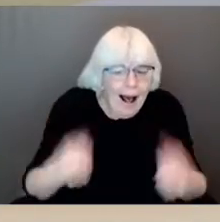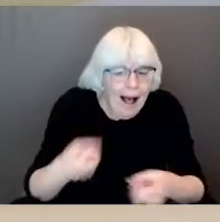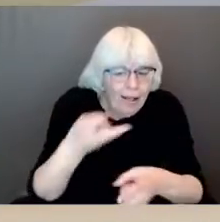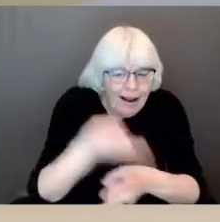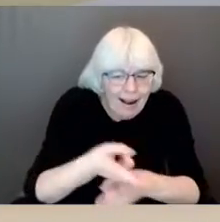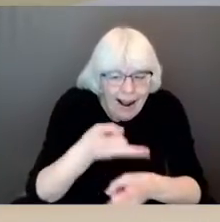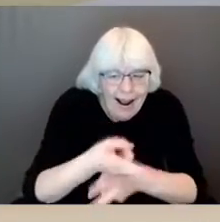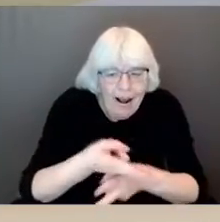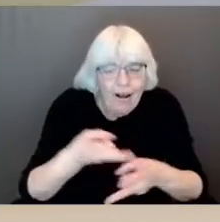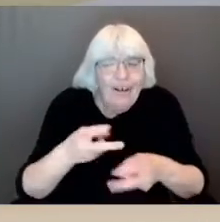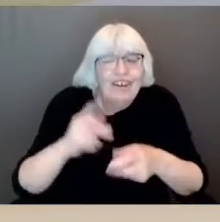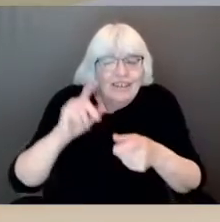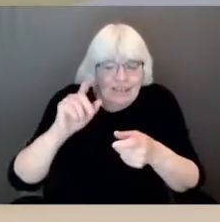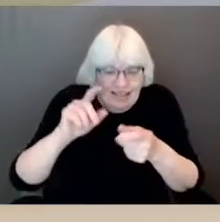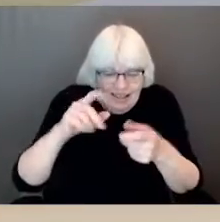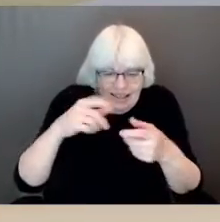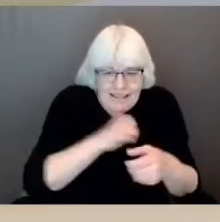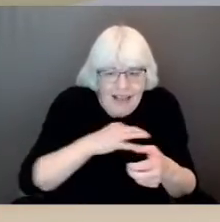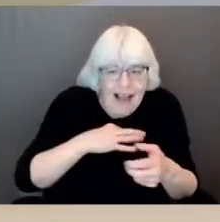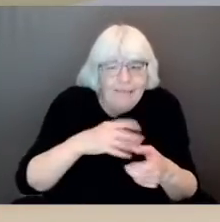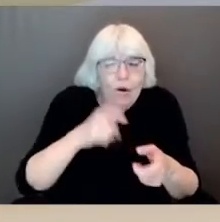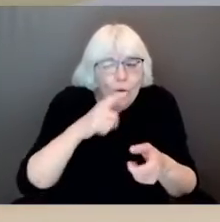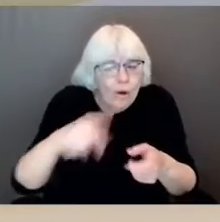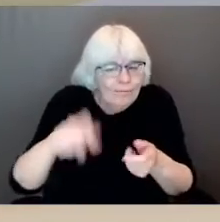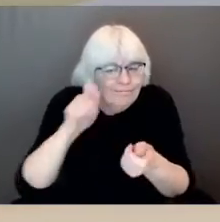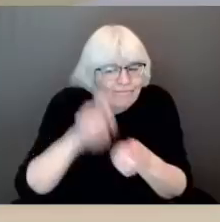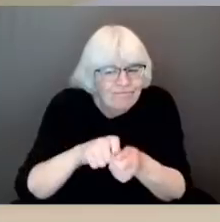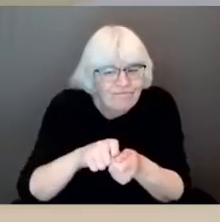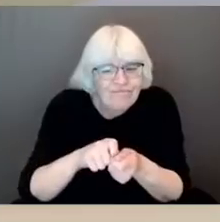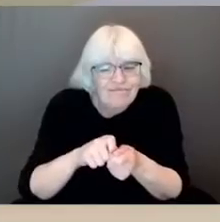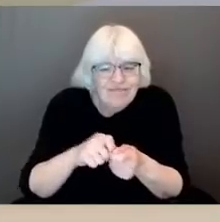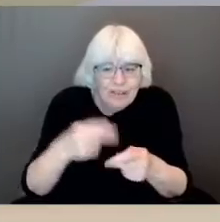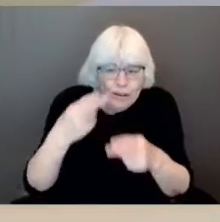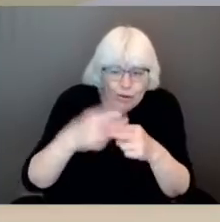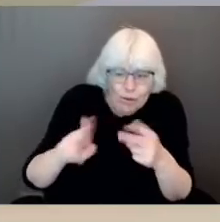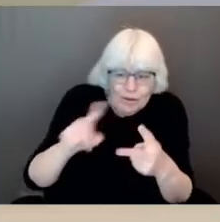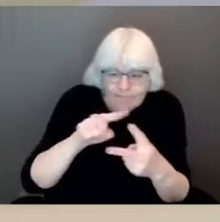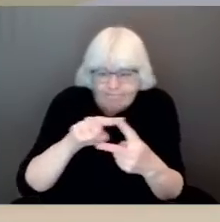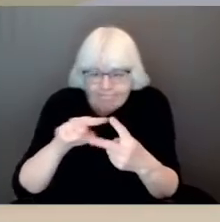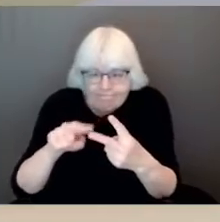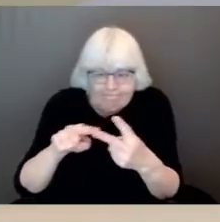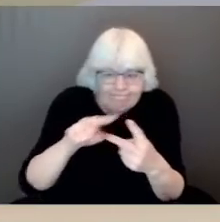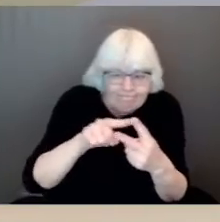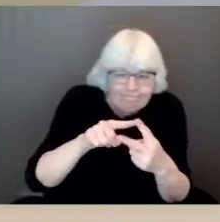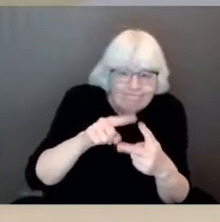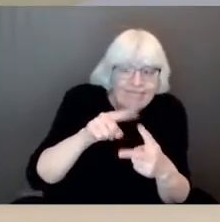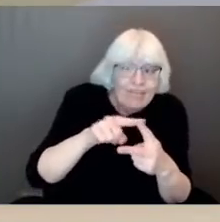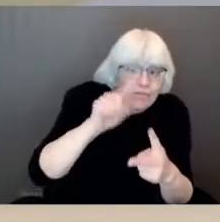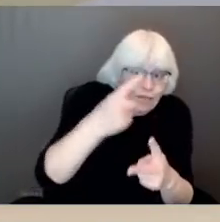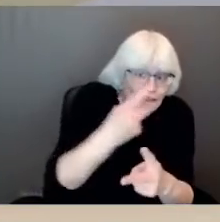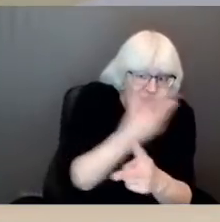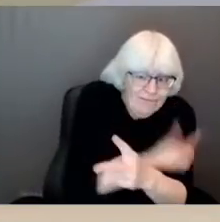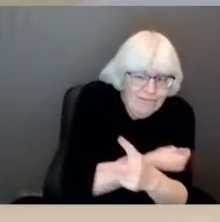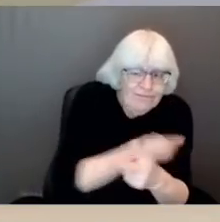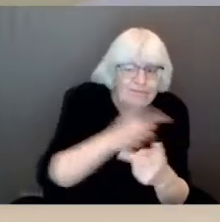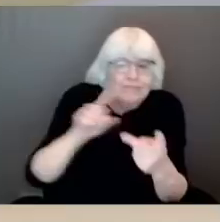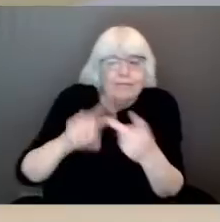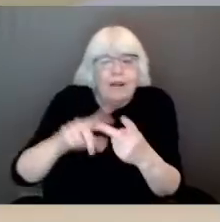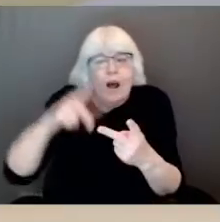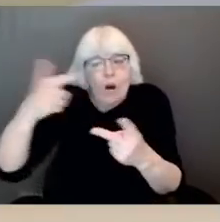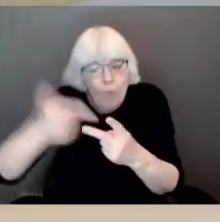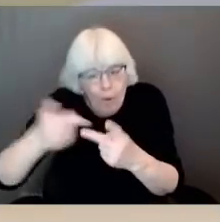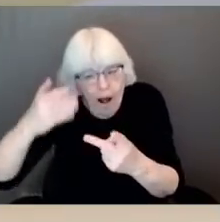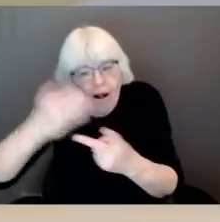a shortened interval. So we're just waiting for further evidence and review of that evidence